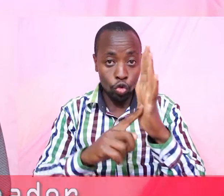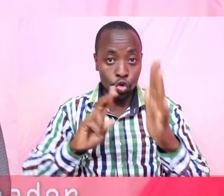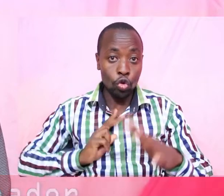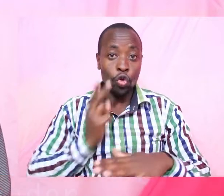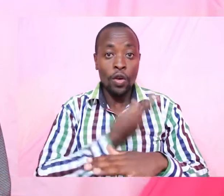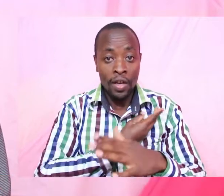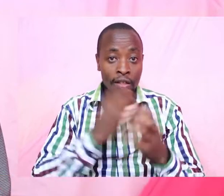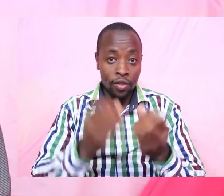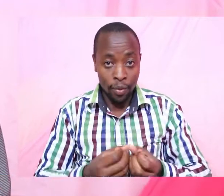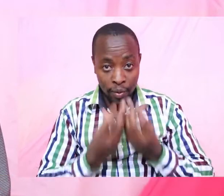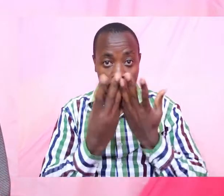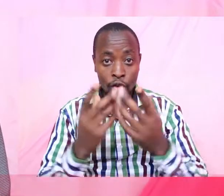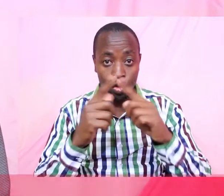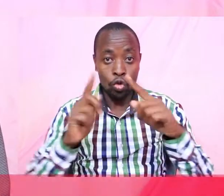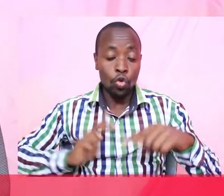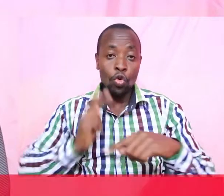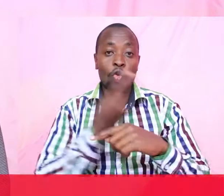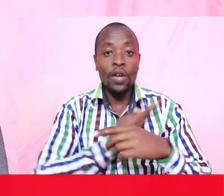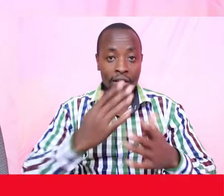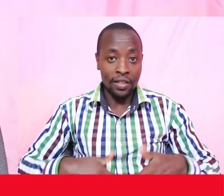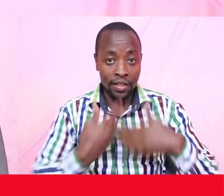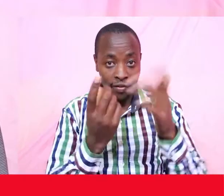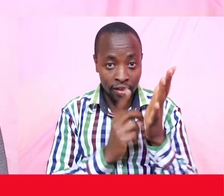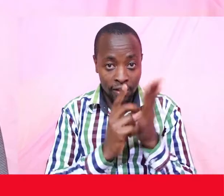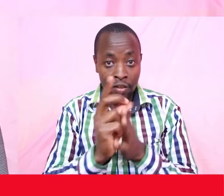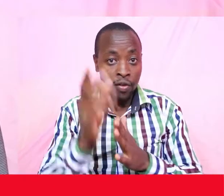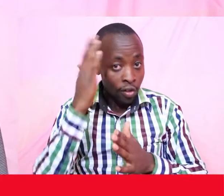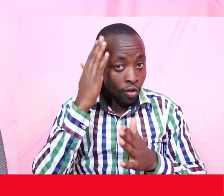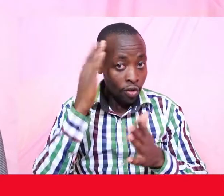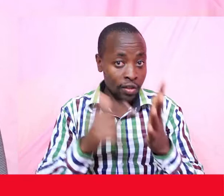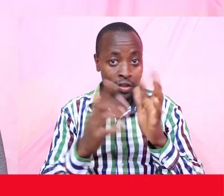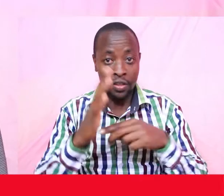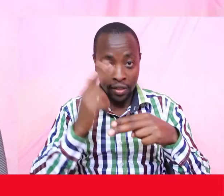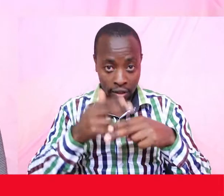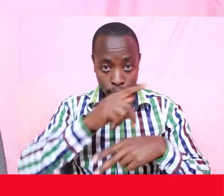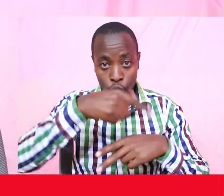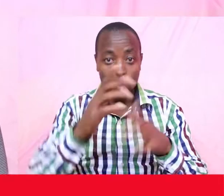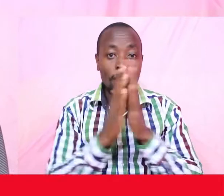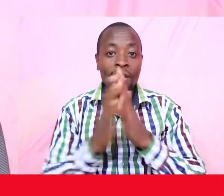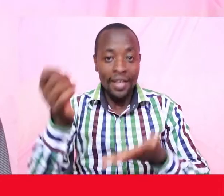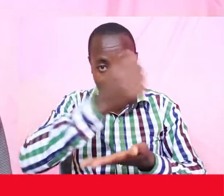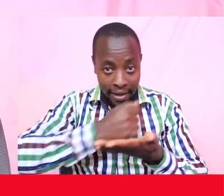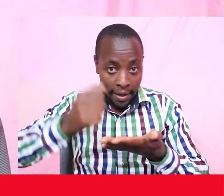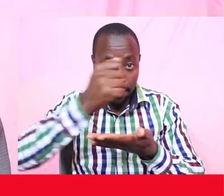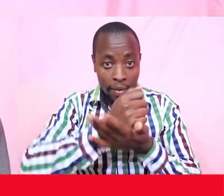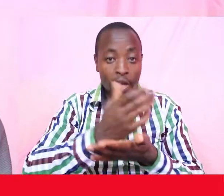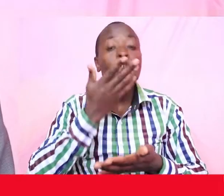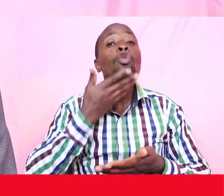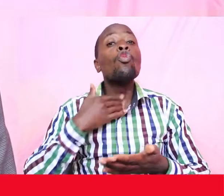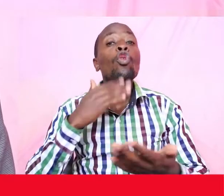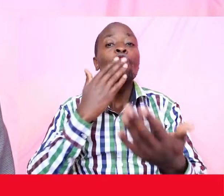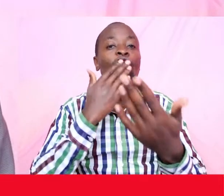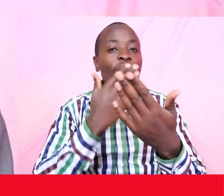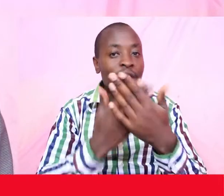your oracles unto us. You will give us divine interpretation. In Jesus' name we pray. Amen. We want to thank